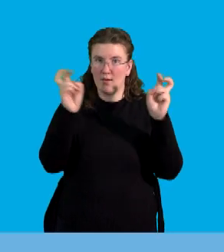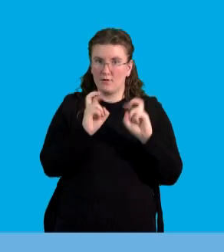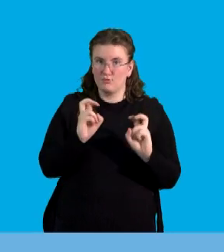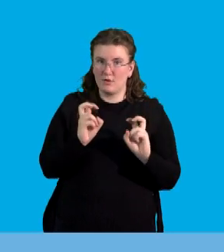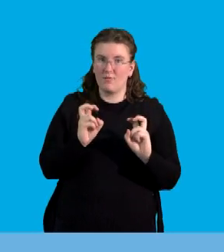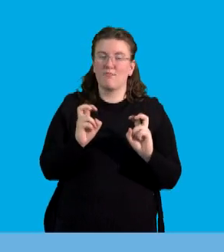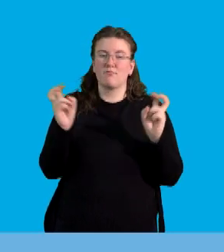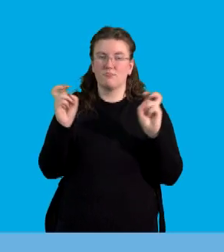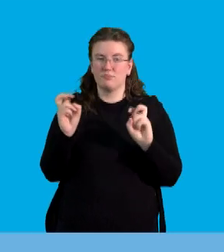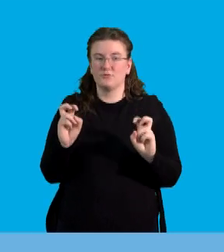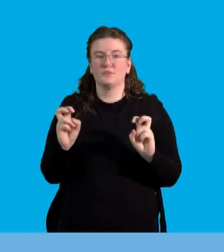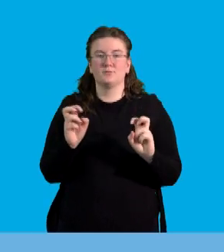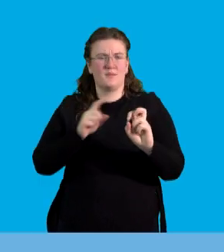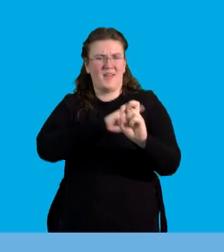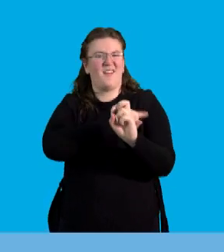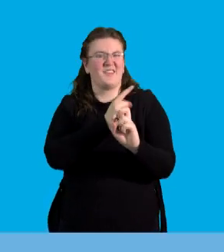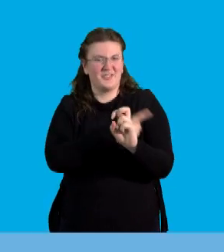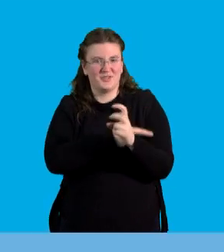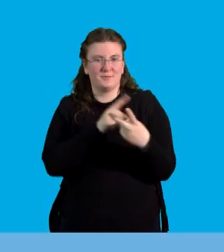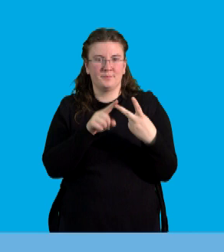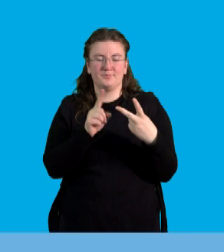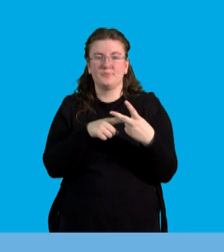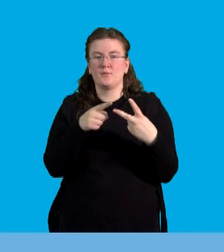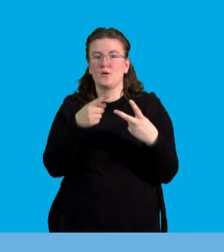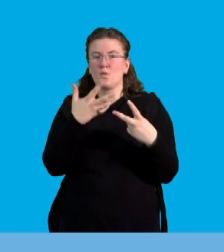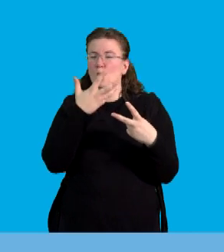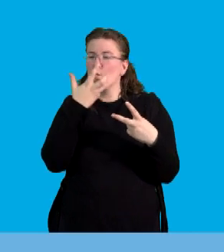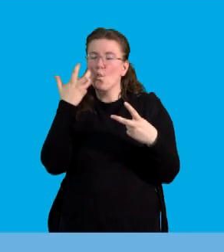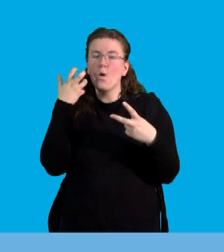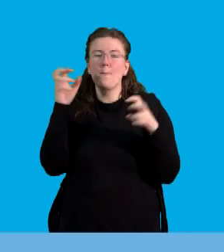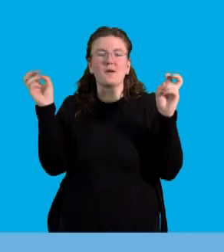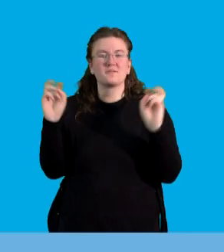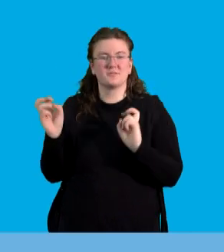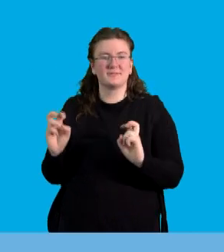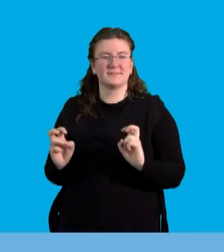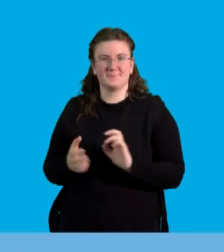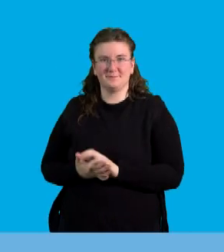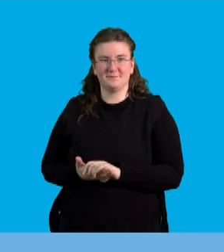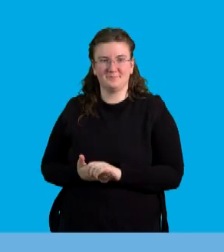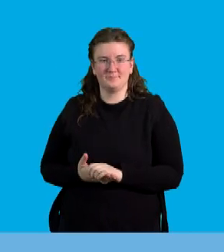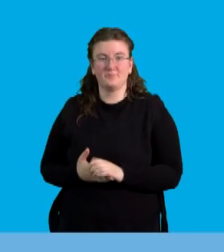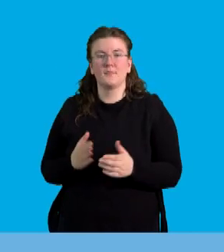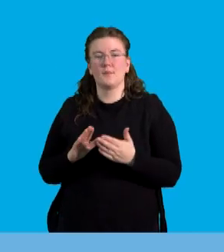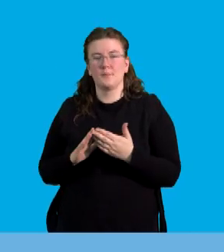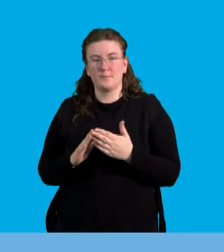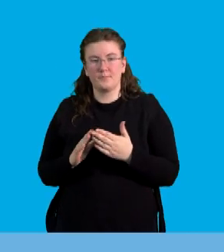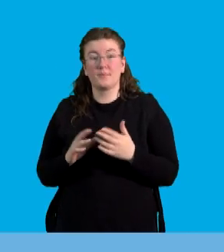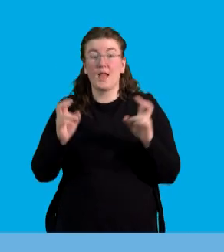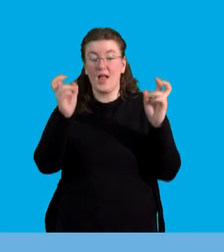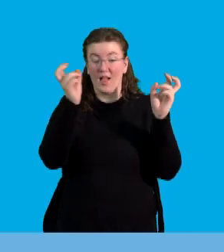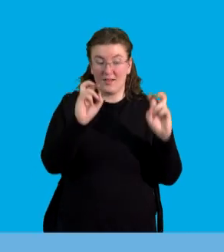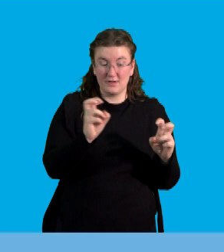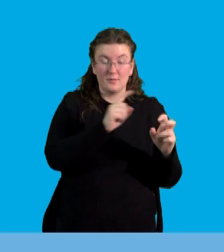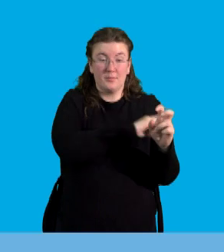energy, that is your heat energy. So we are now going to, it is used to convert electrical energy